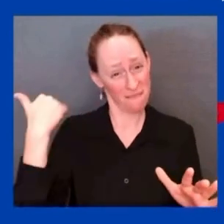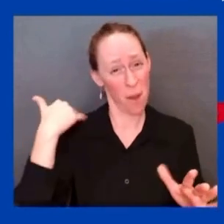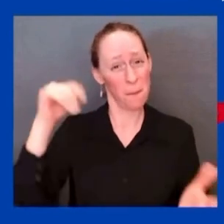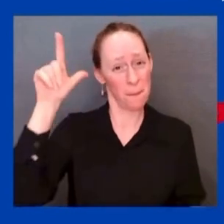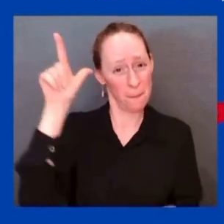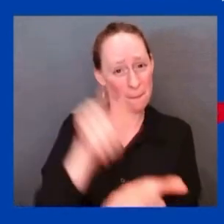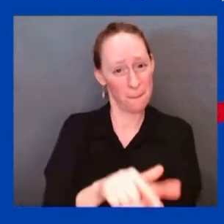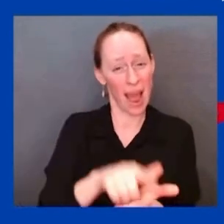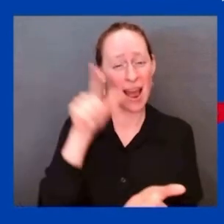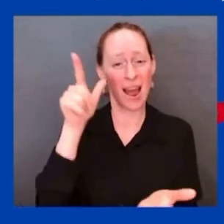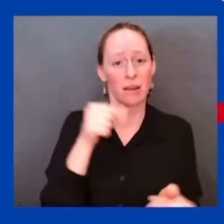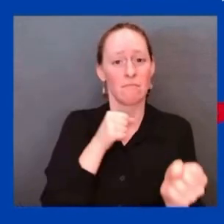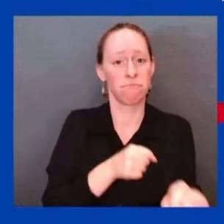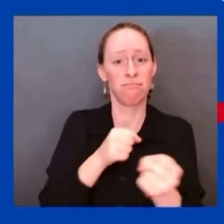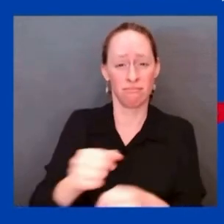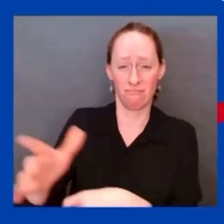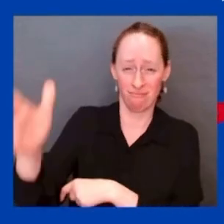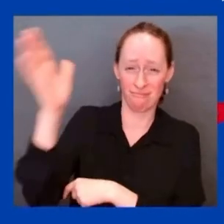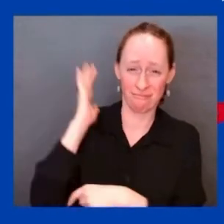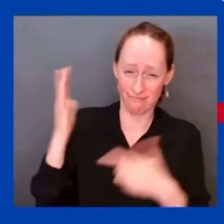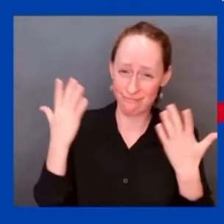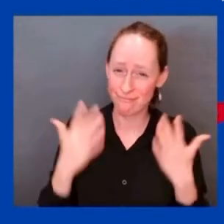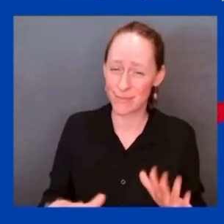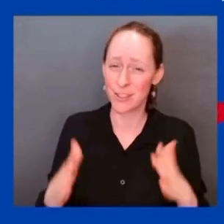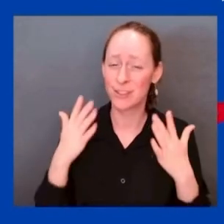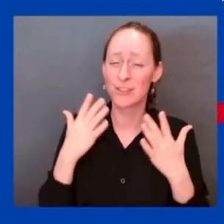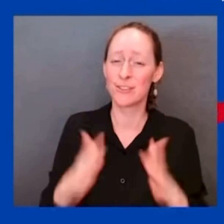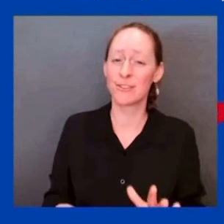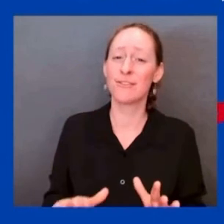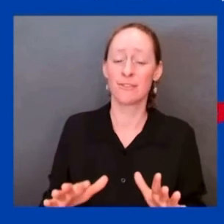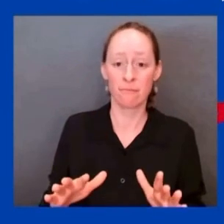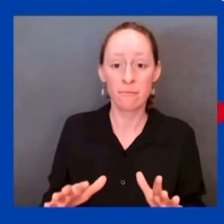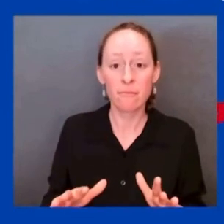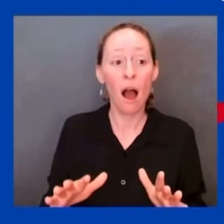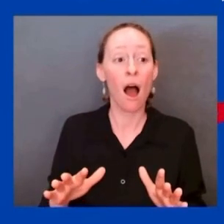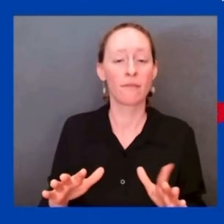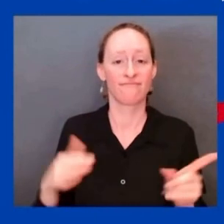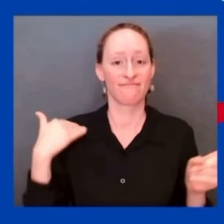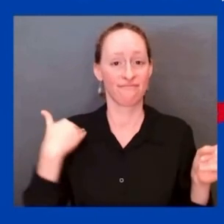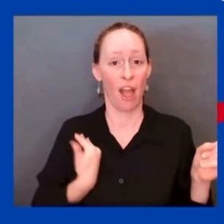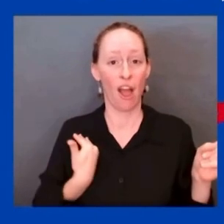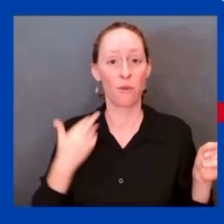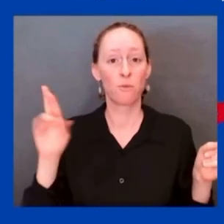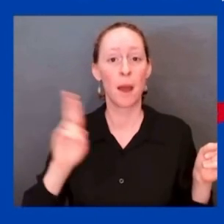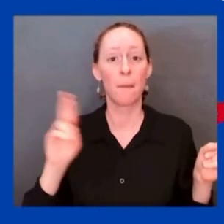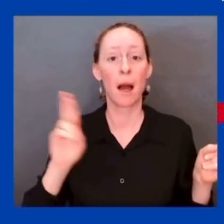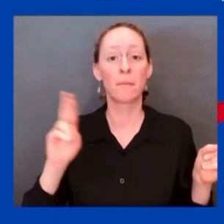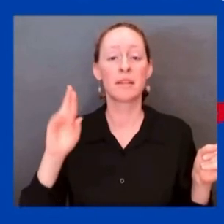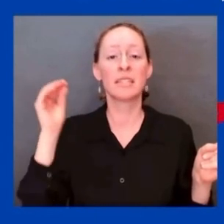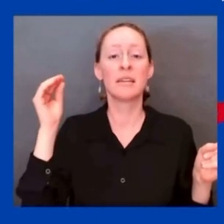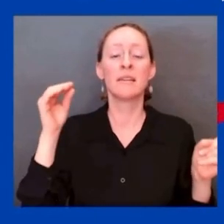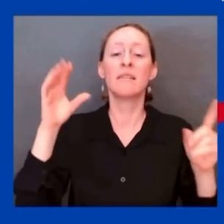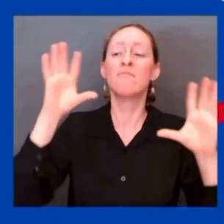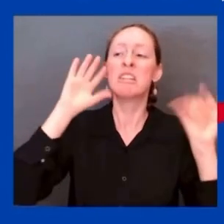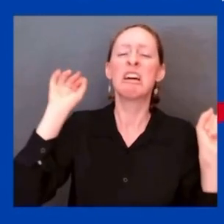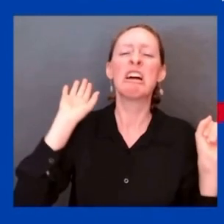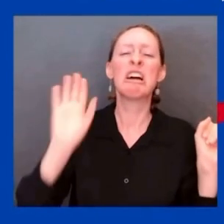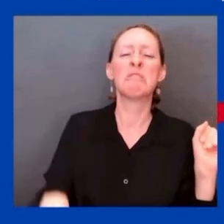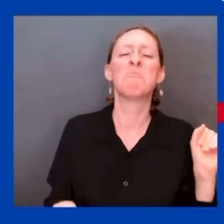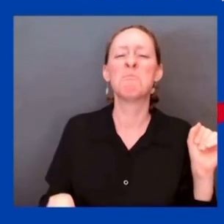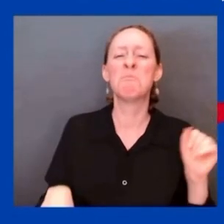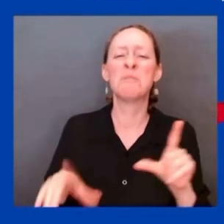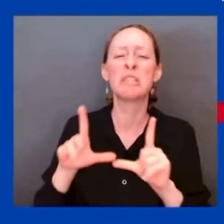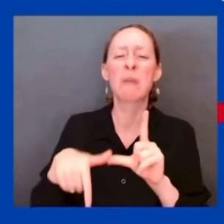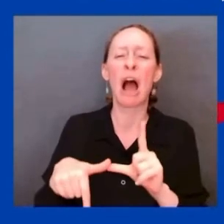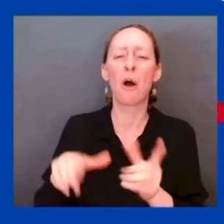Republican administrations got rid of it. But Congress needs to step up, pass common sense gun safety laws to protect our kids and